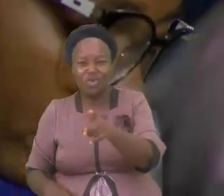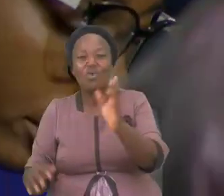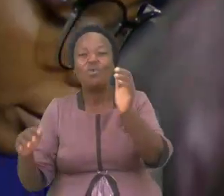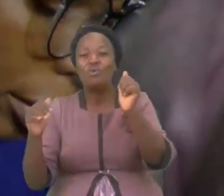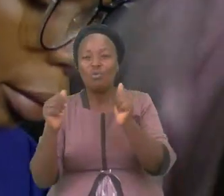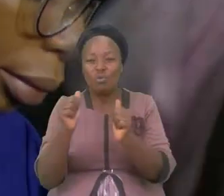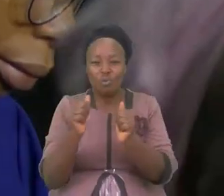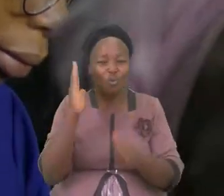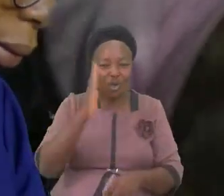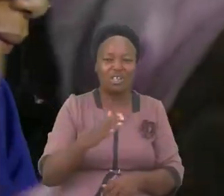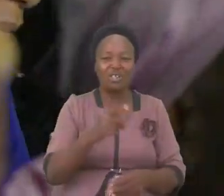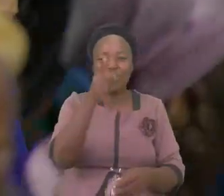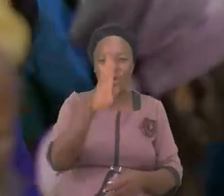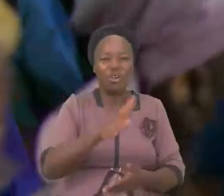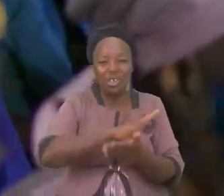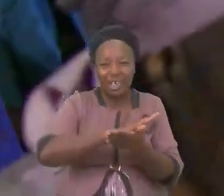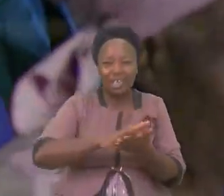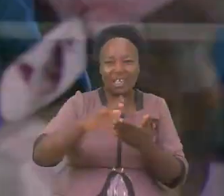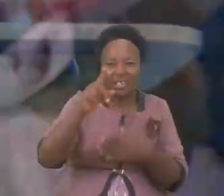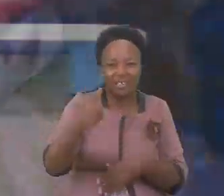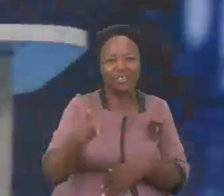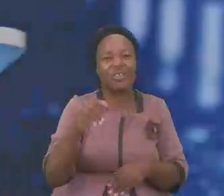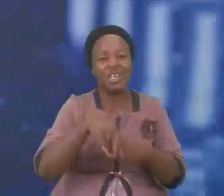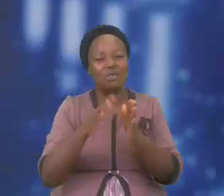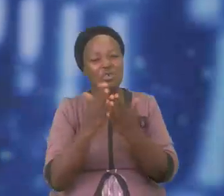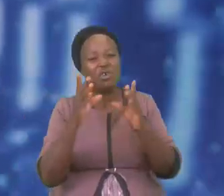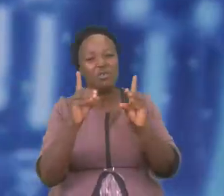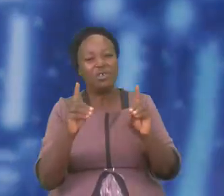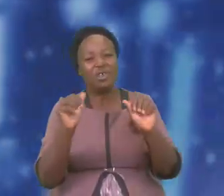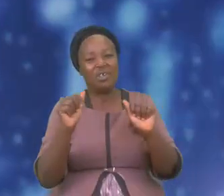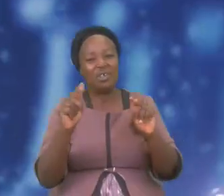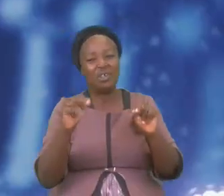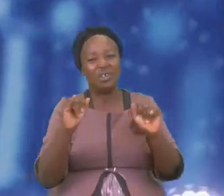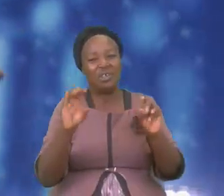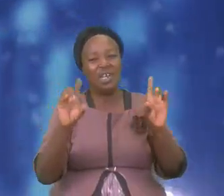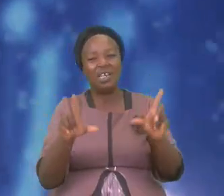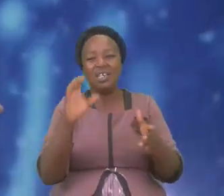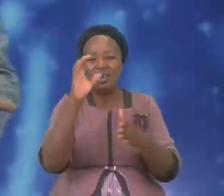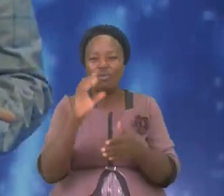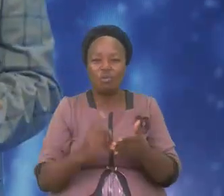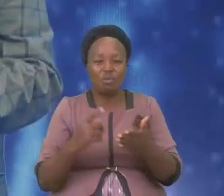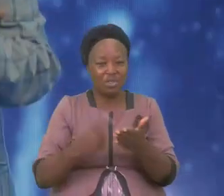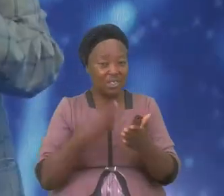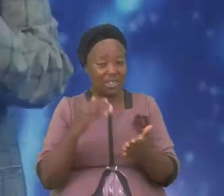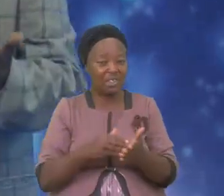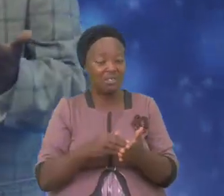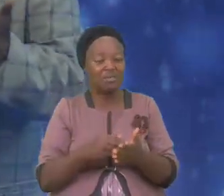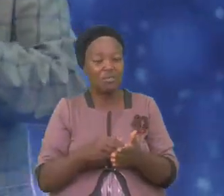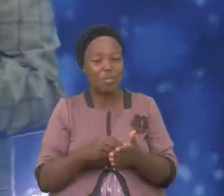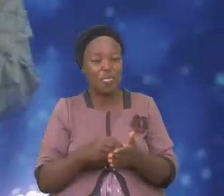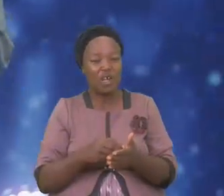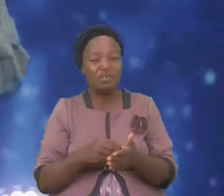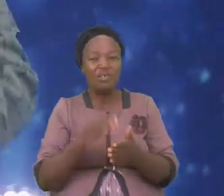again, chapter 1, reading from verse 8. In Daniel chapter 1, verse 8, it tells us now, but